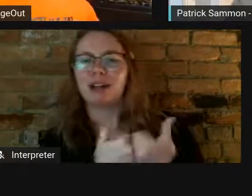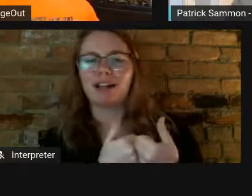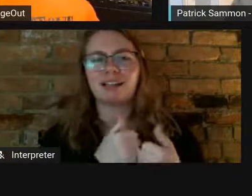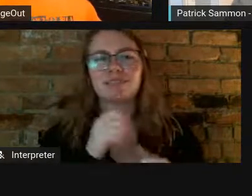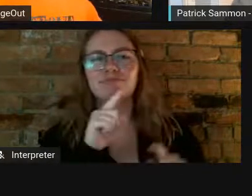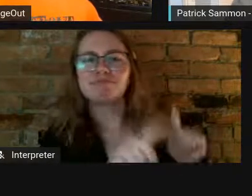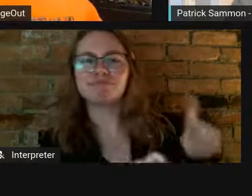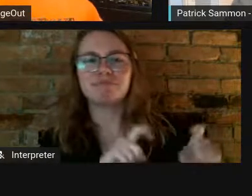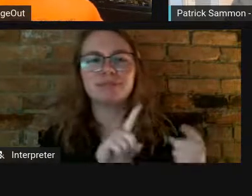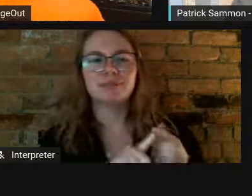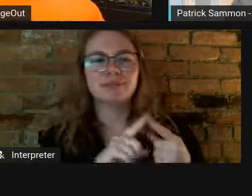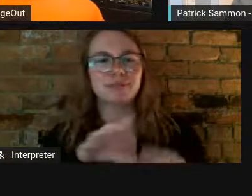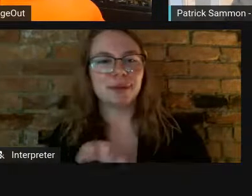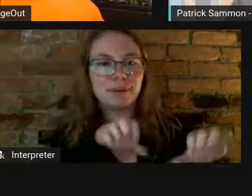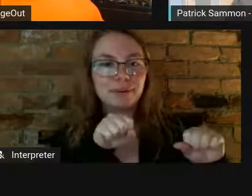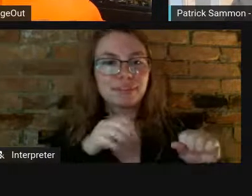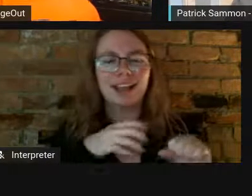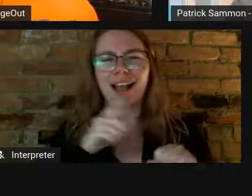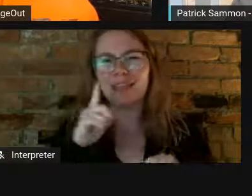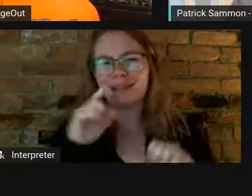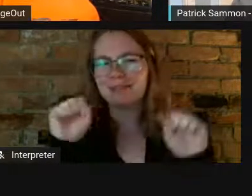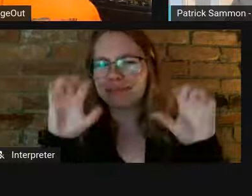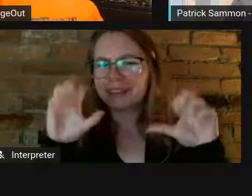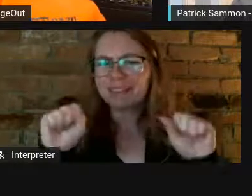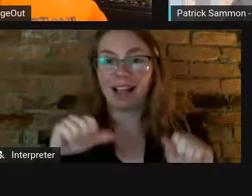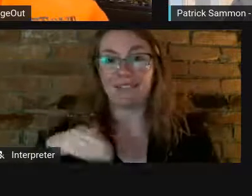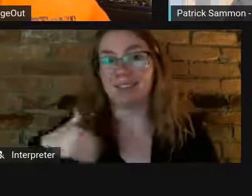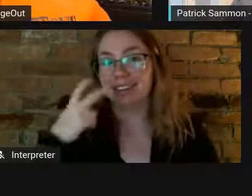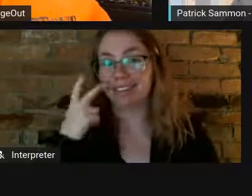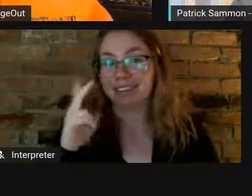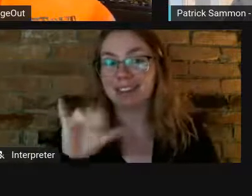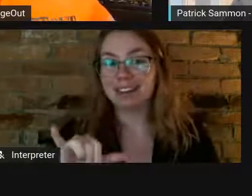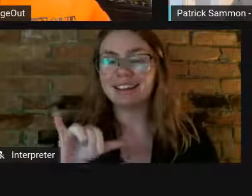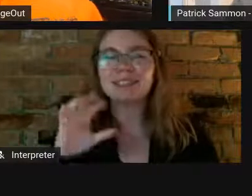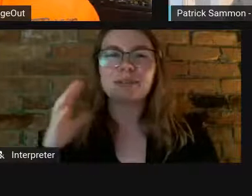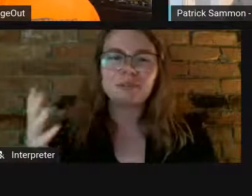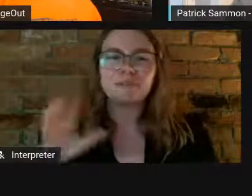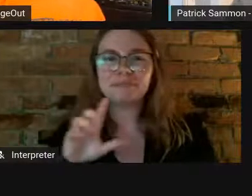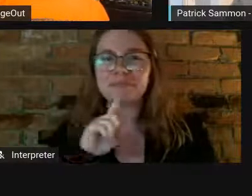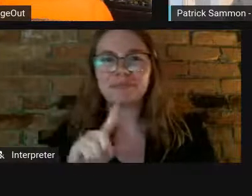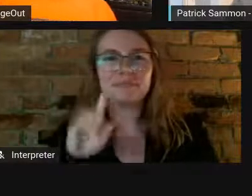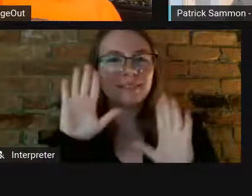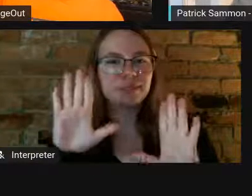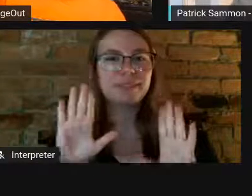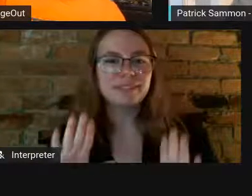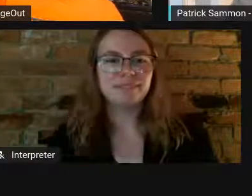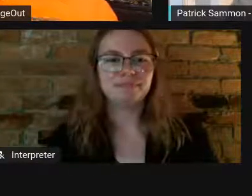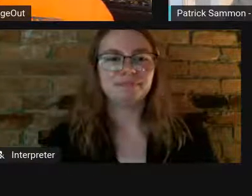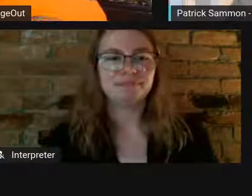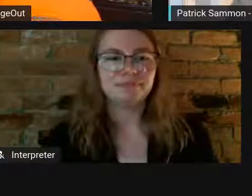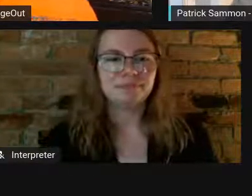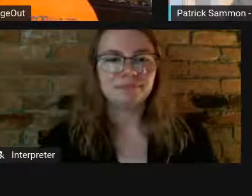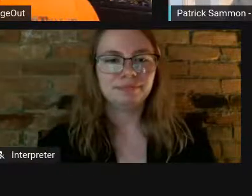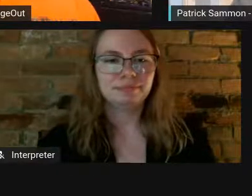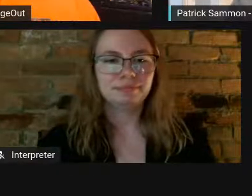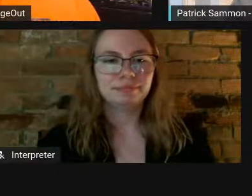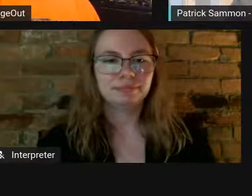that was amazing, and I have not seen that. So that was great.